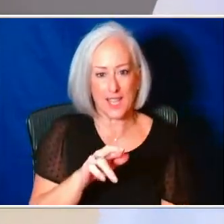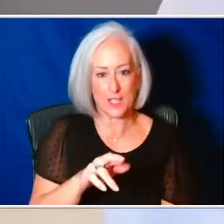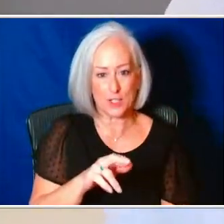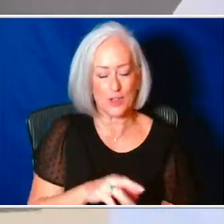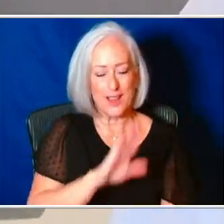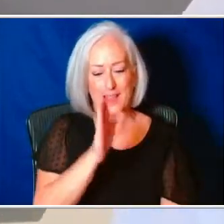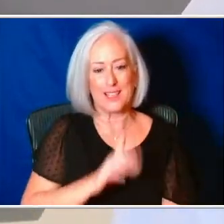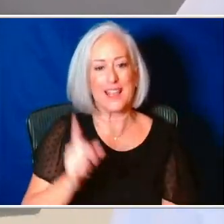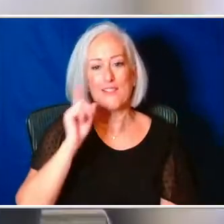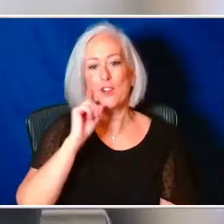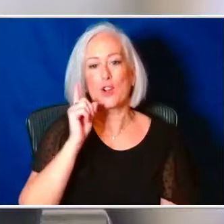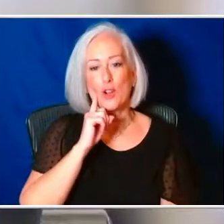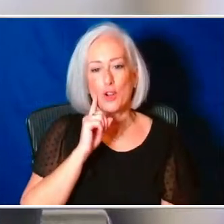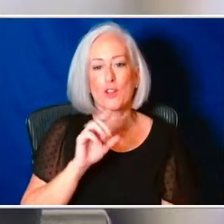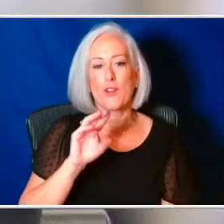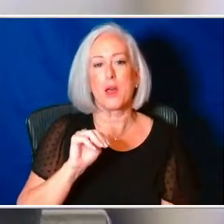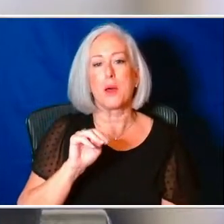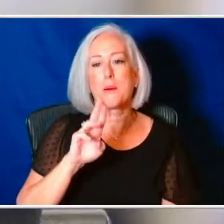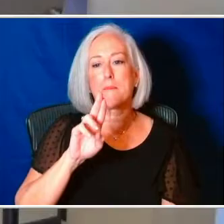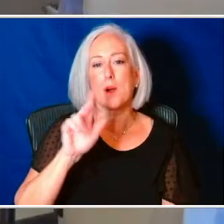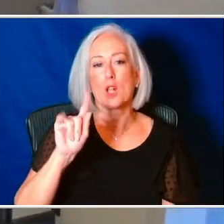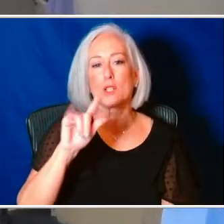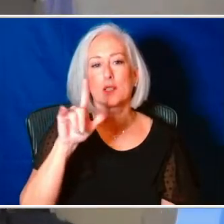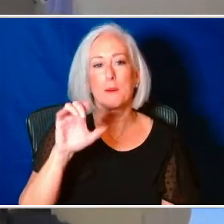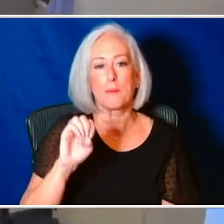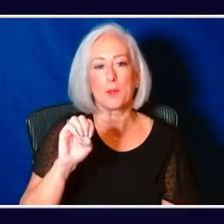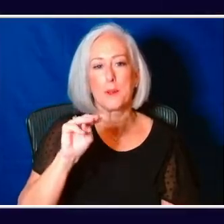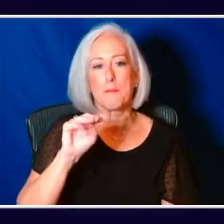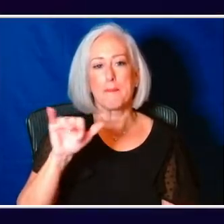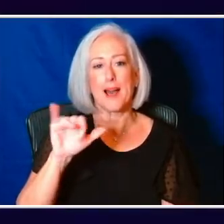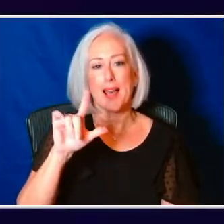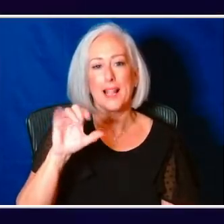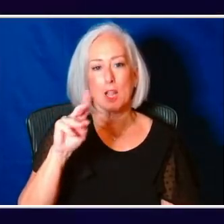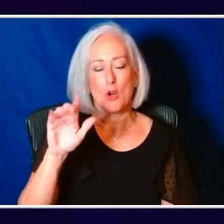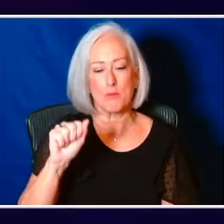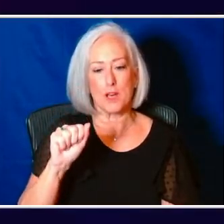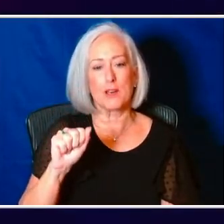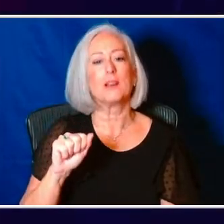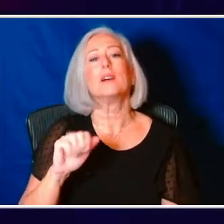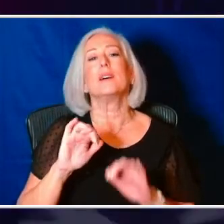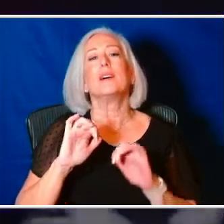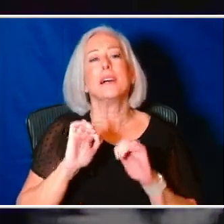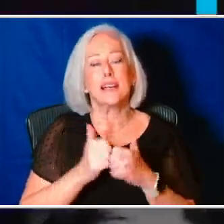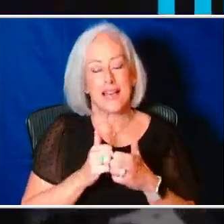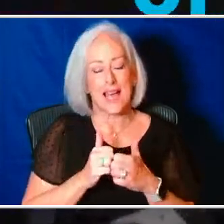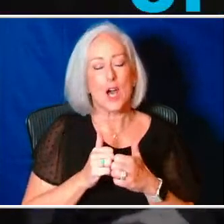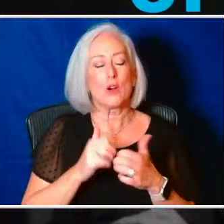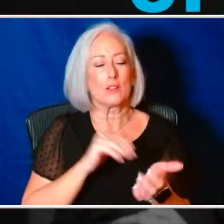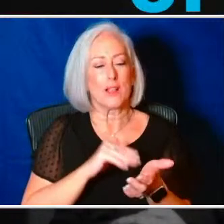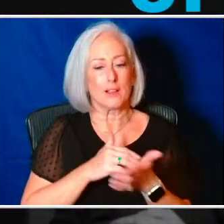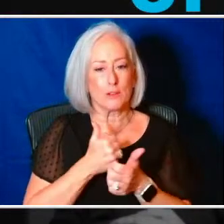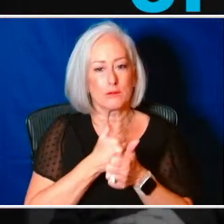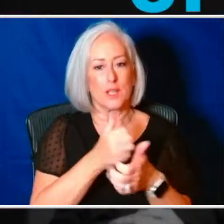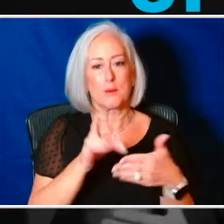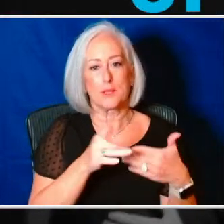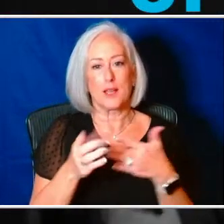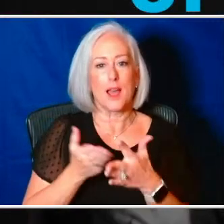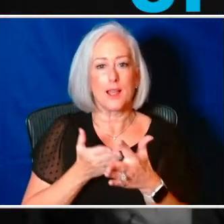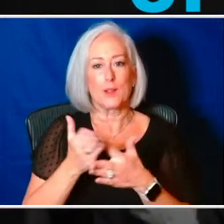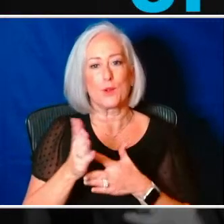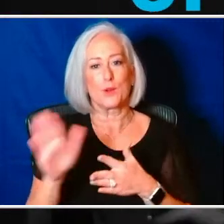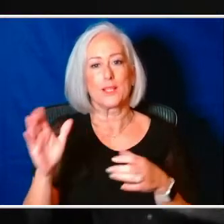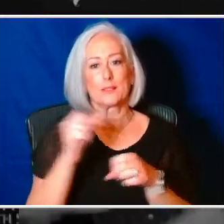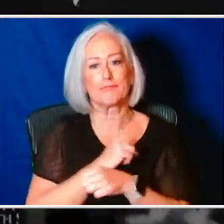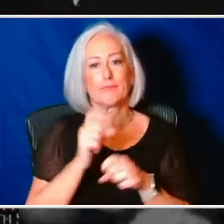heart to fail. How doctors were able to guide him safely through his epic battle for life. Thursday morning at 10. Subscribe to our Morning